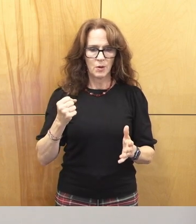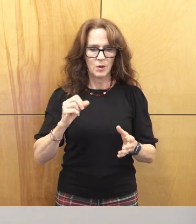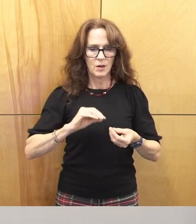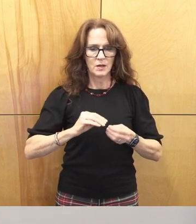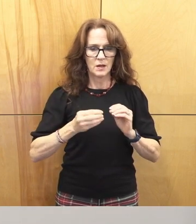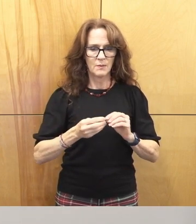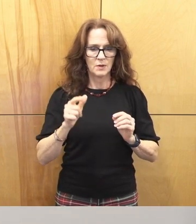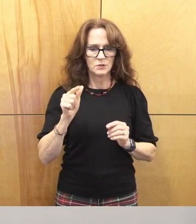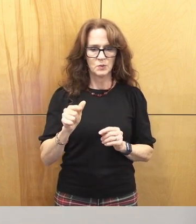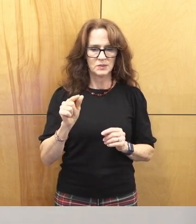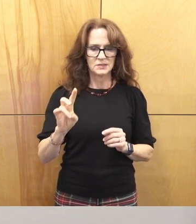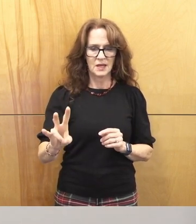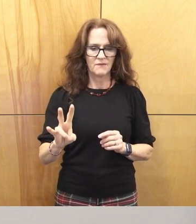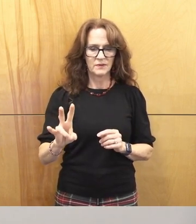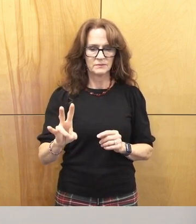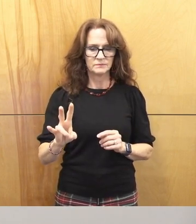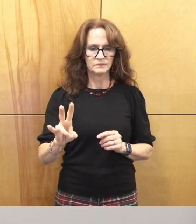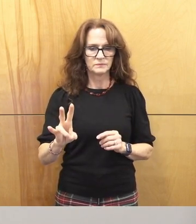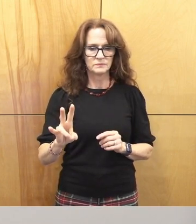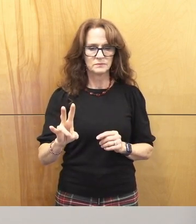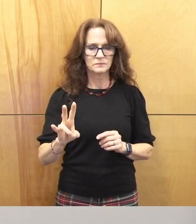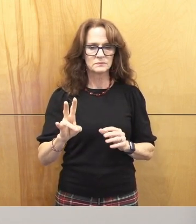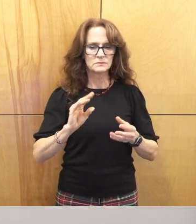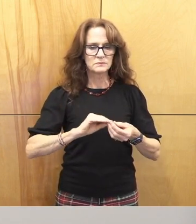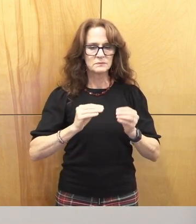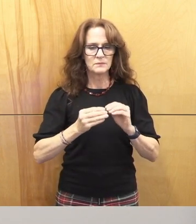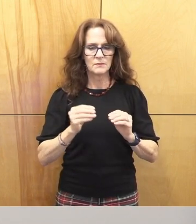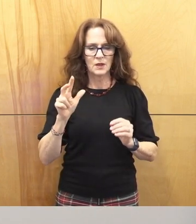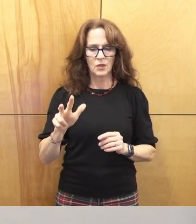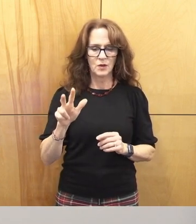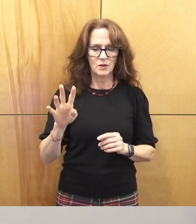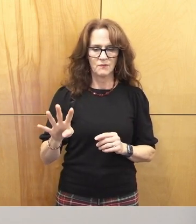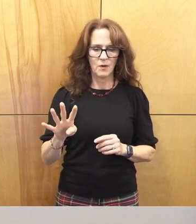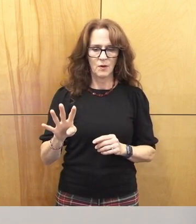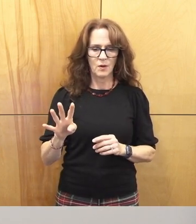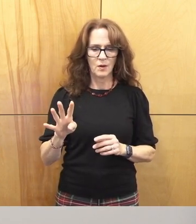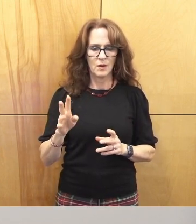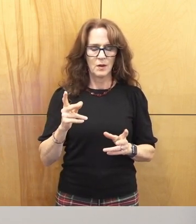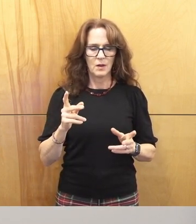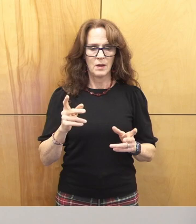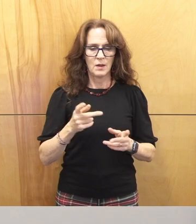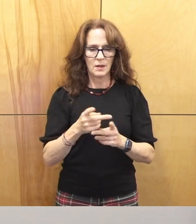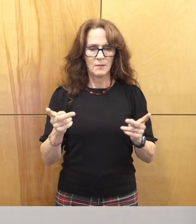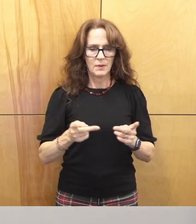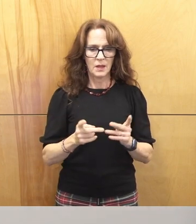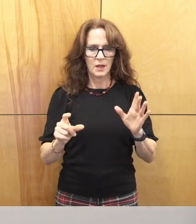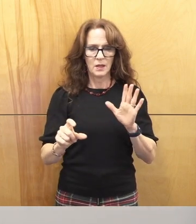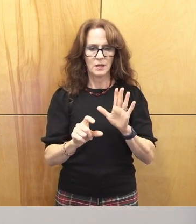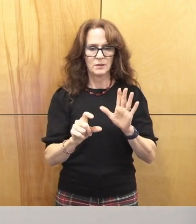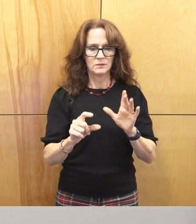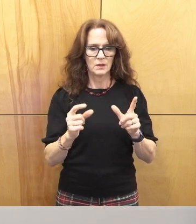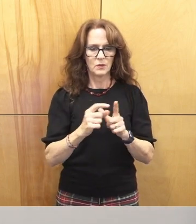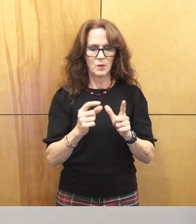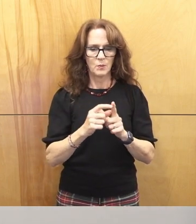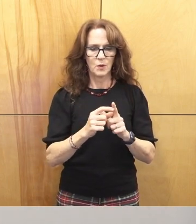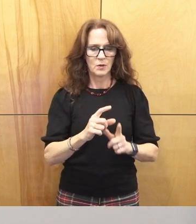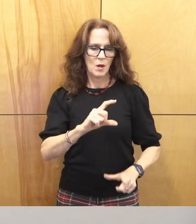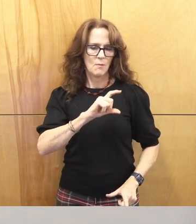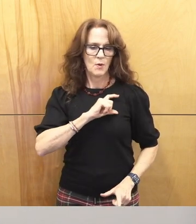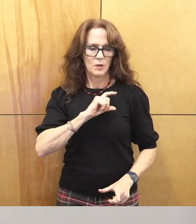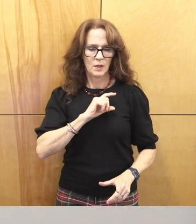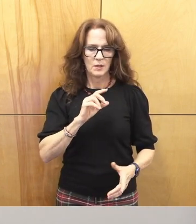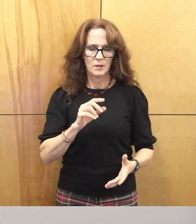number 27. And for item number 34, replace the word police with school safety. So the item will